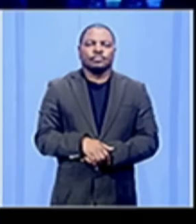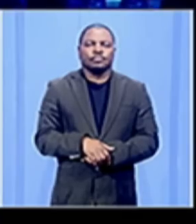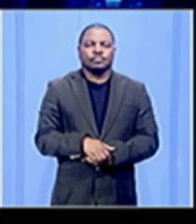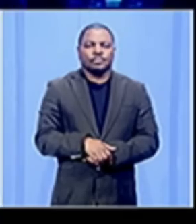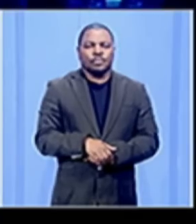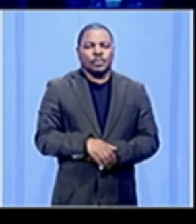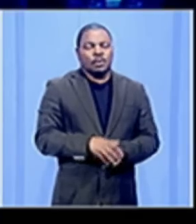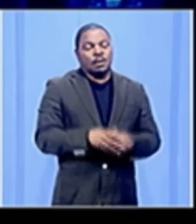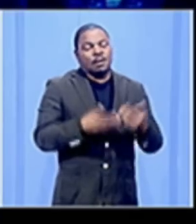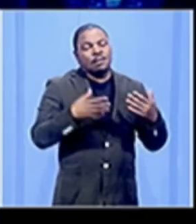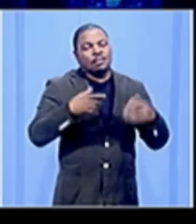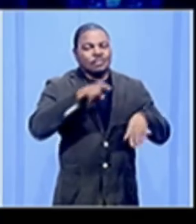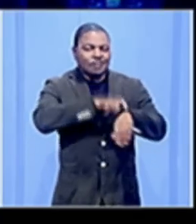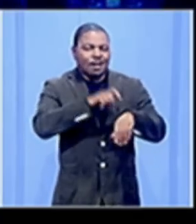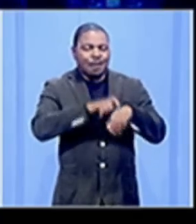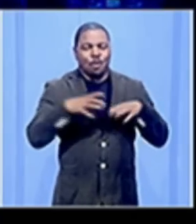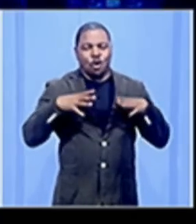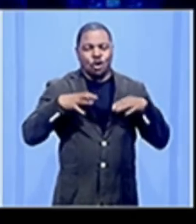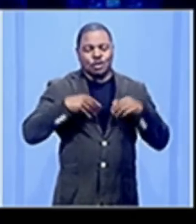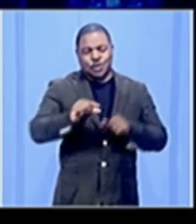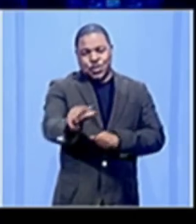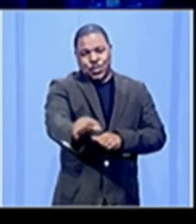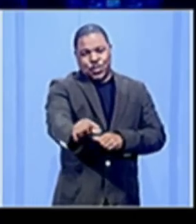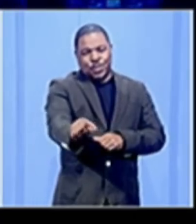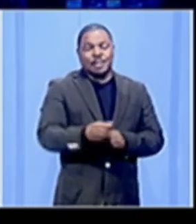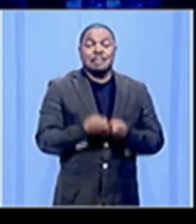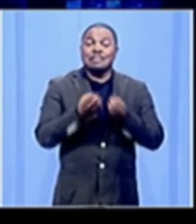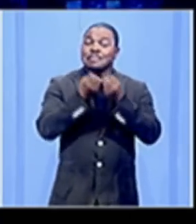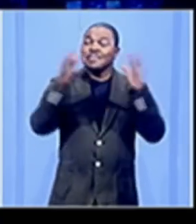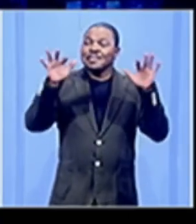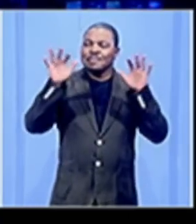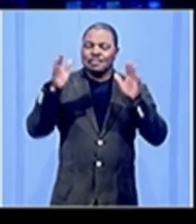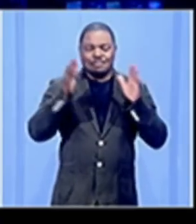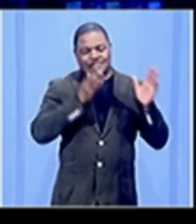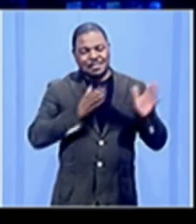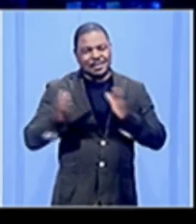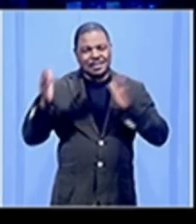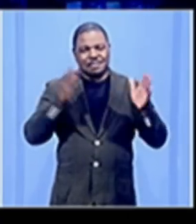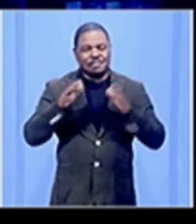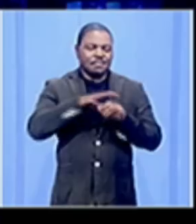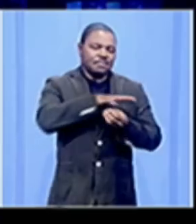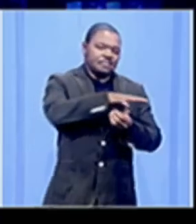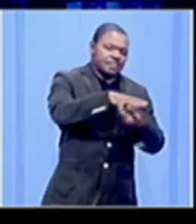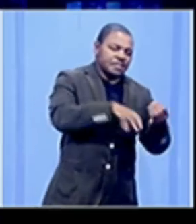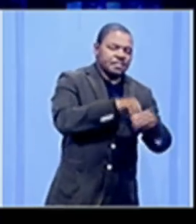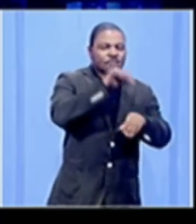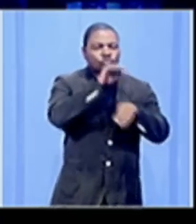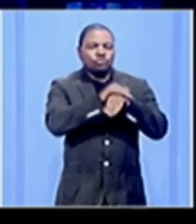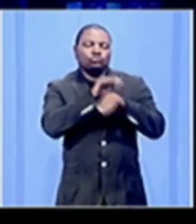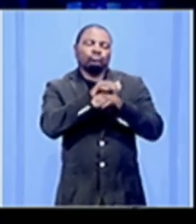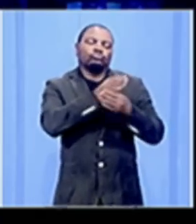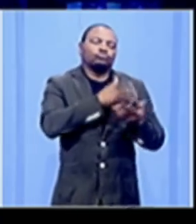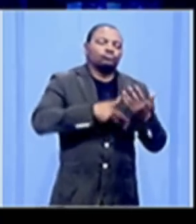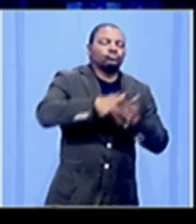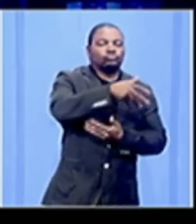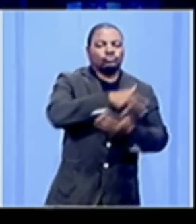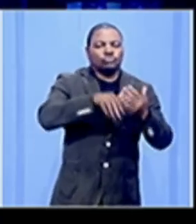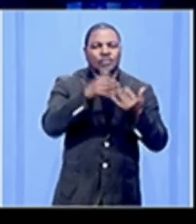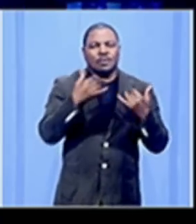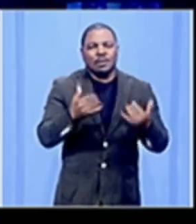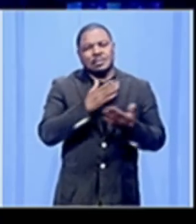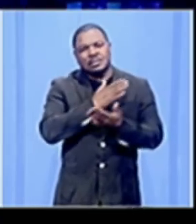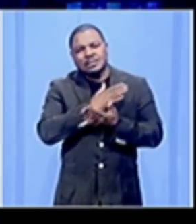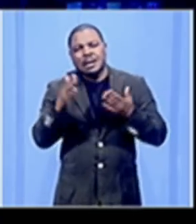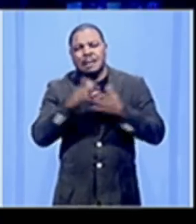Jaaka paka ya meletlo e le gaufi bontsi jwa batho bo ipaakanyetsa go iketla le balosika le ditsala. Tare lebe mangwe